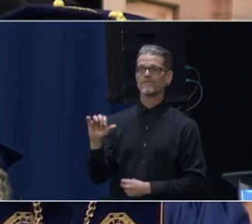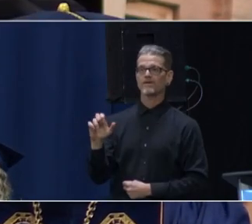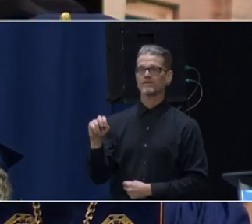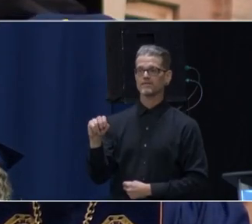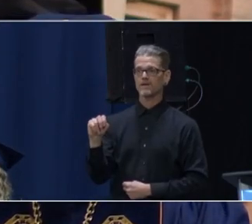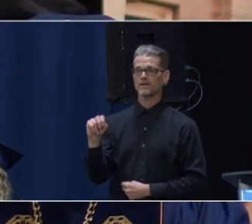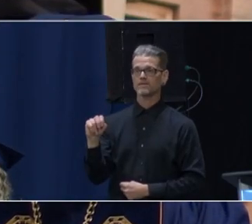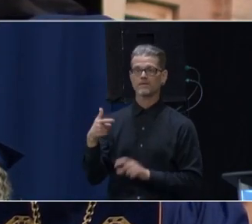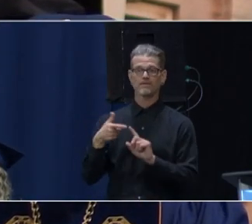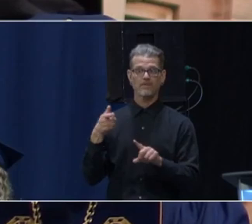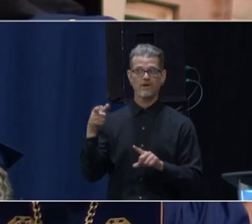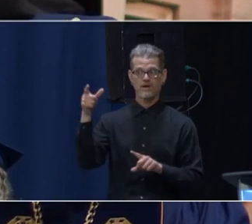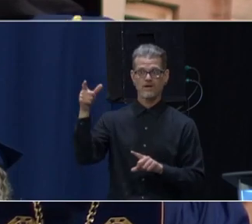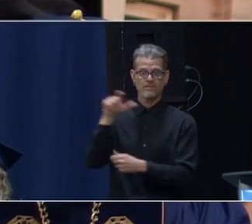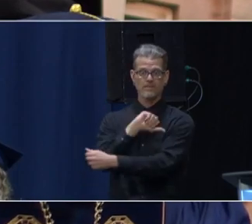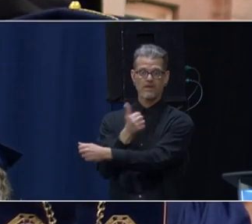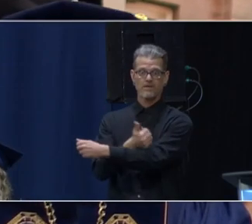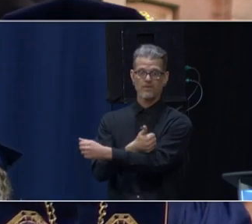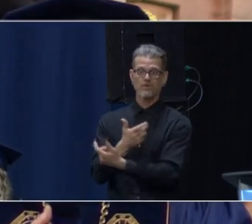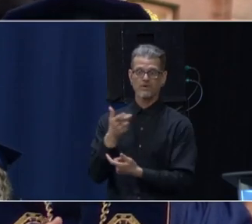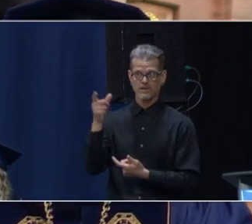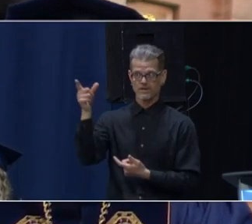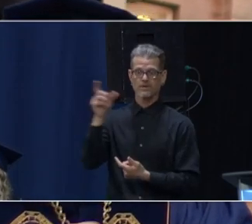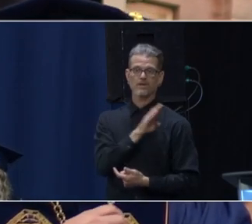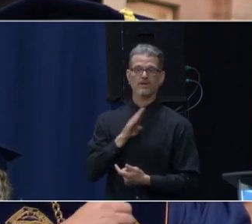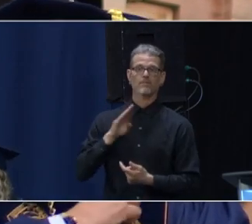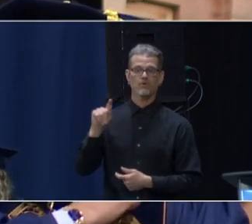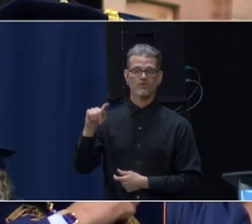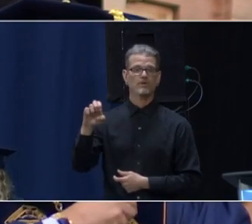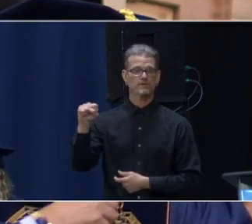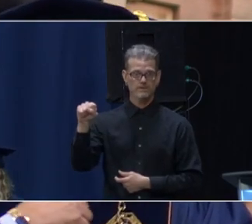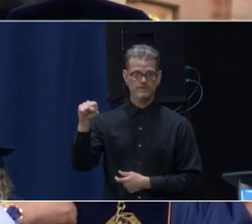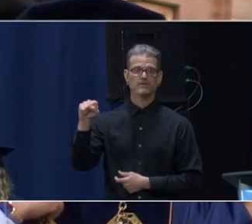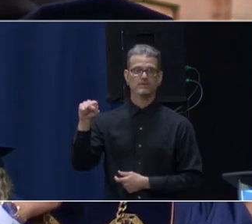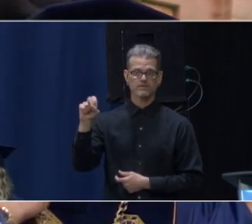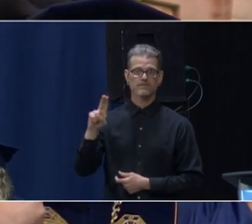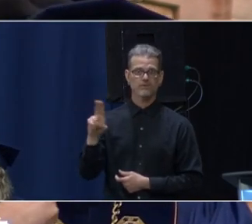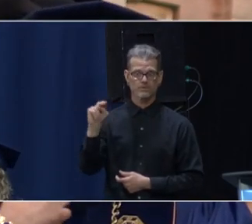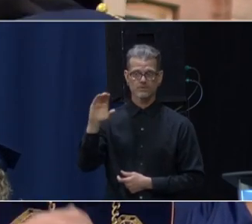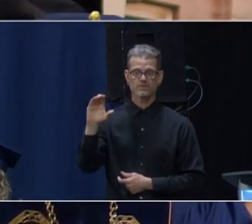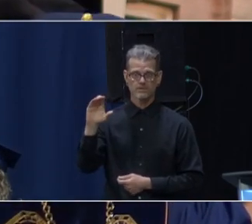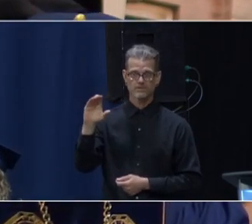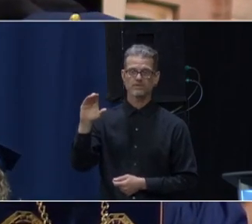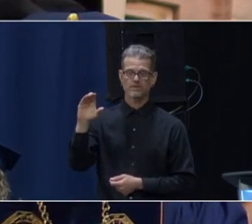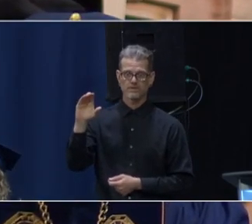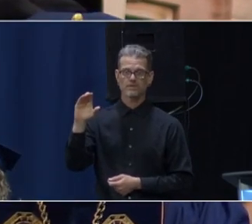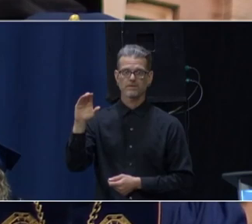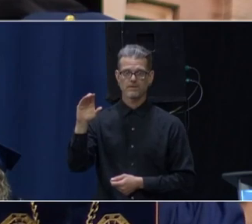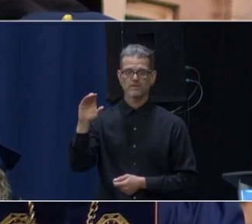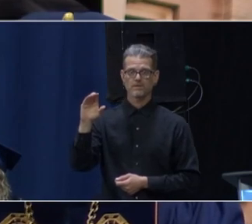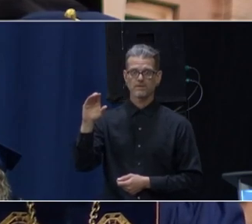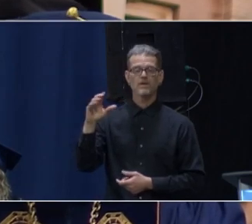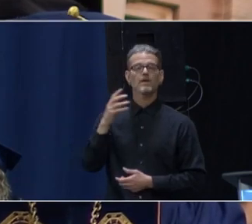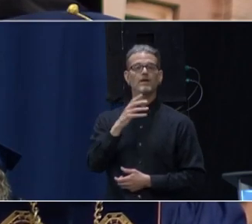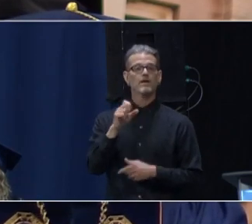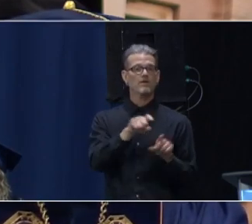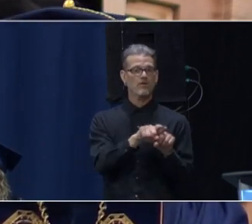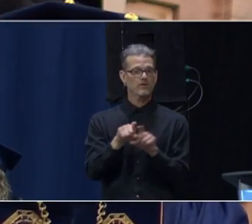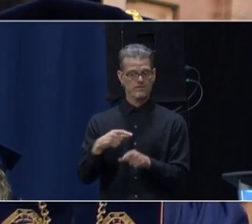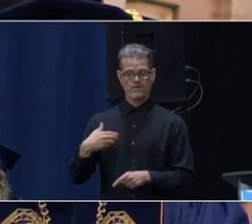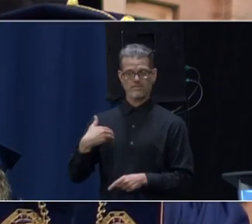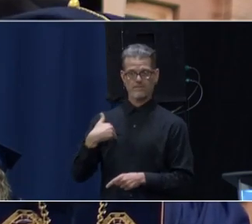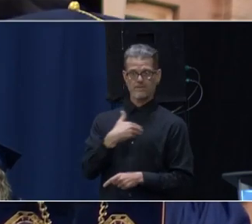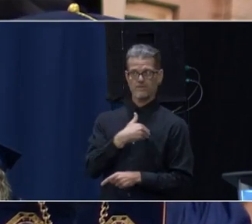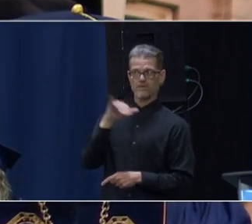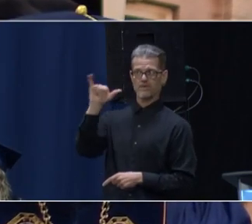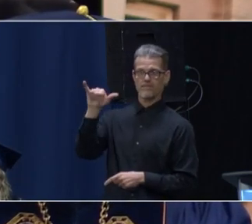by virtue of the authority vested in the Board of Trustees of the University of Northern Colorado, and as a member of the